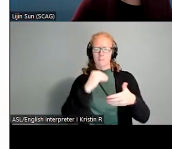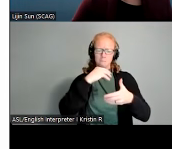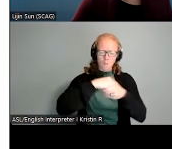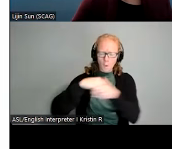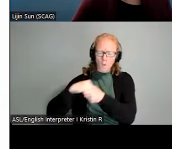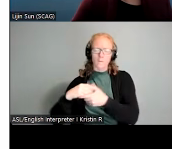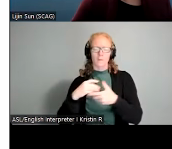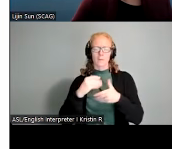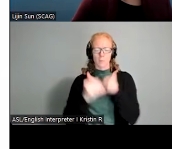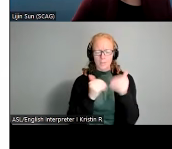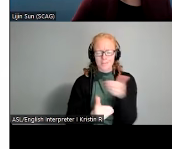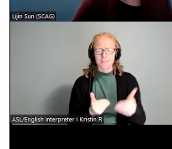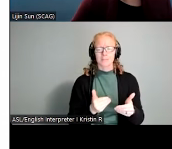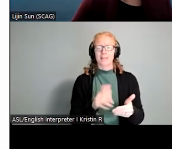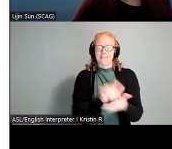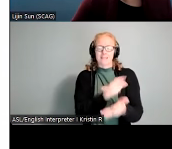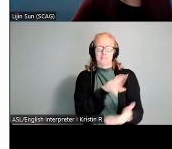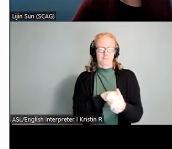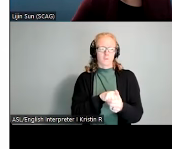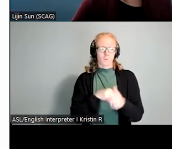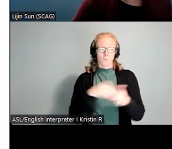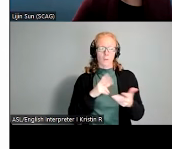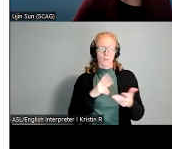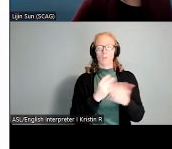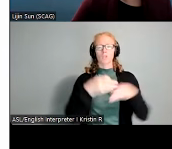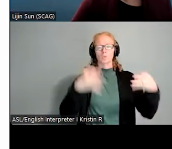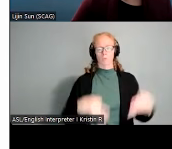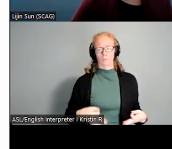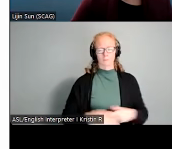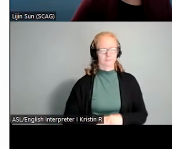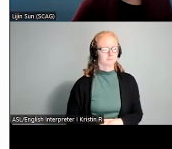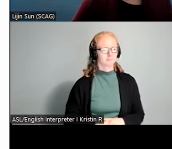and that discussion is included in the project description chapter.